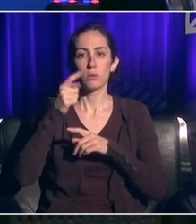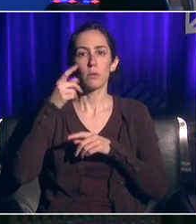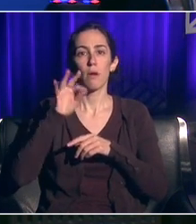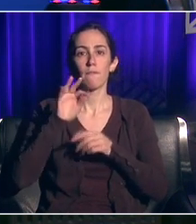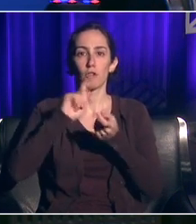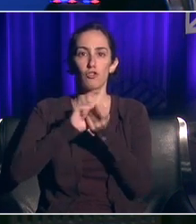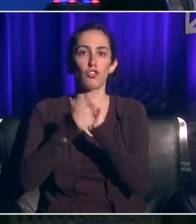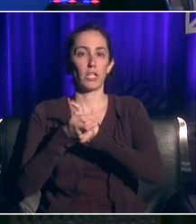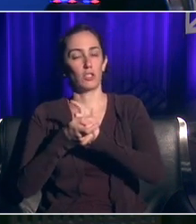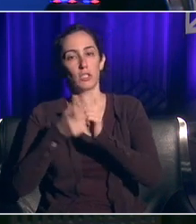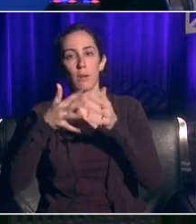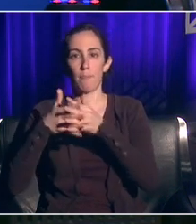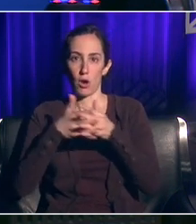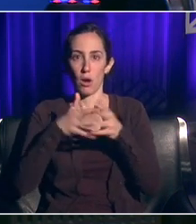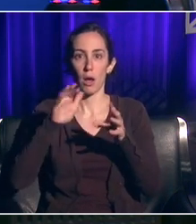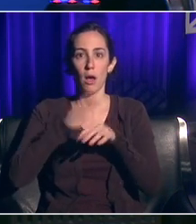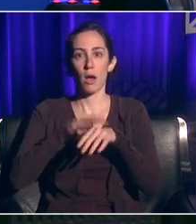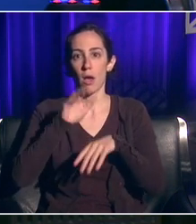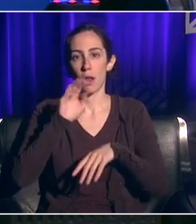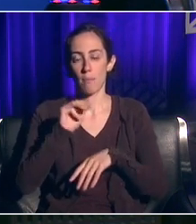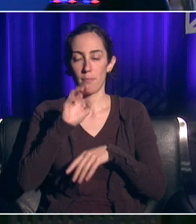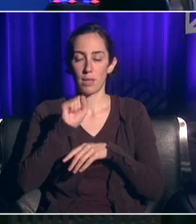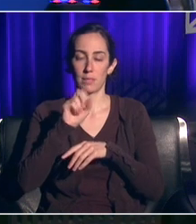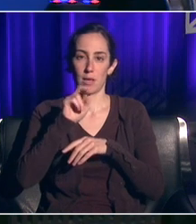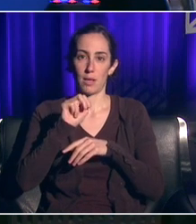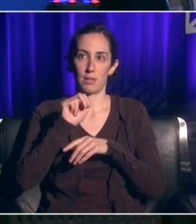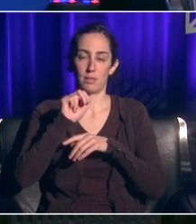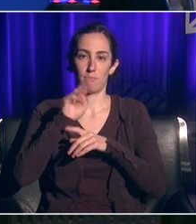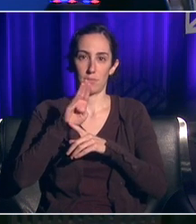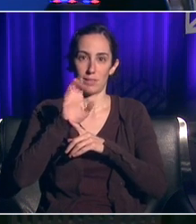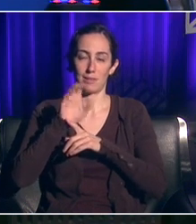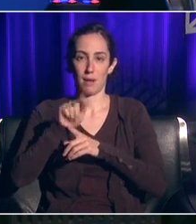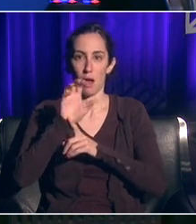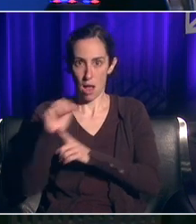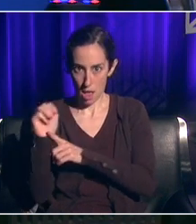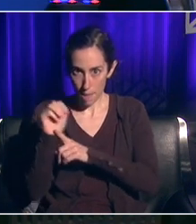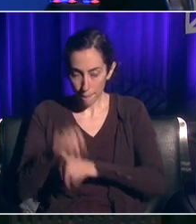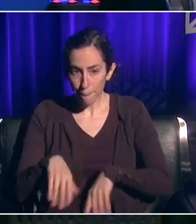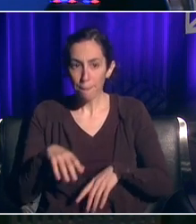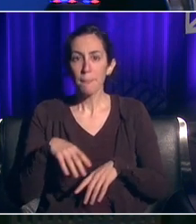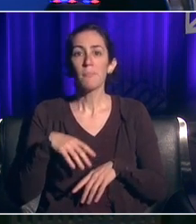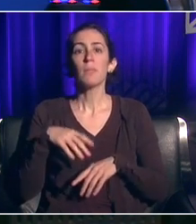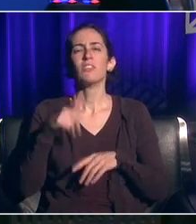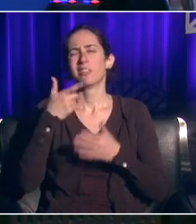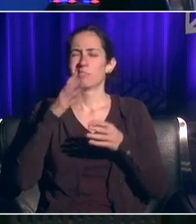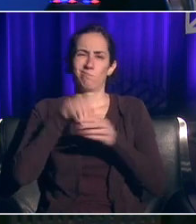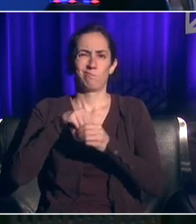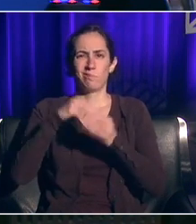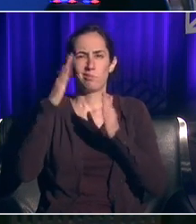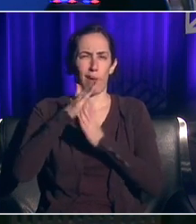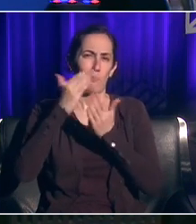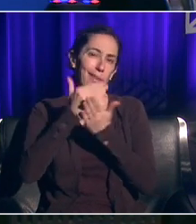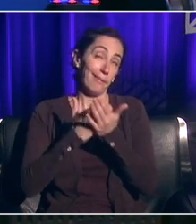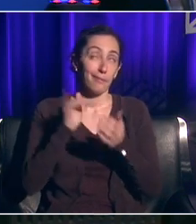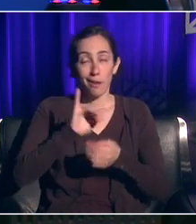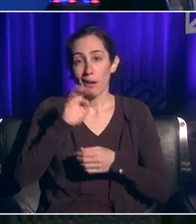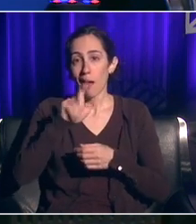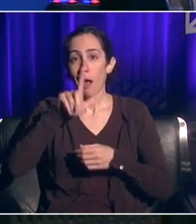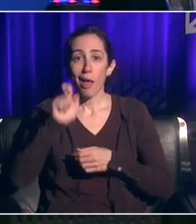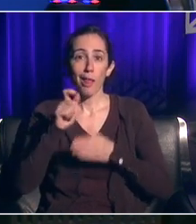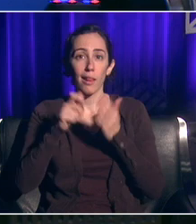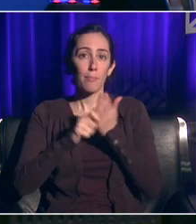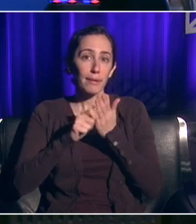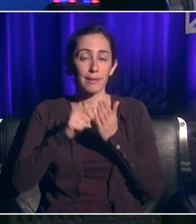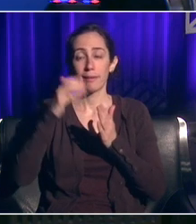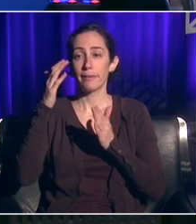MSNBC.com, and a World Economic Forum Young Global Leader. She's been included in top influential lists like Elle Magazine's 10 Most Influential Women